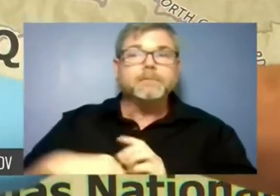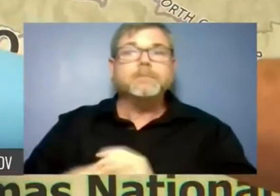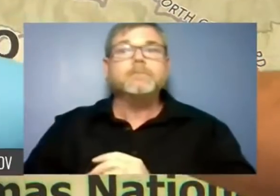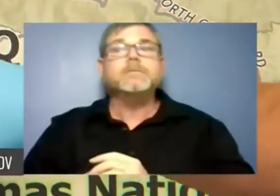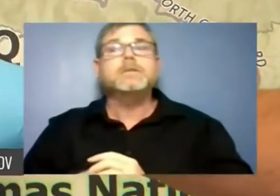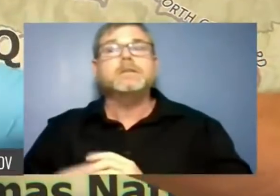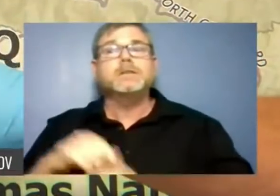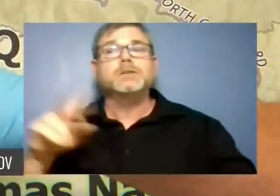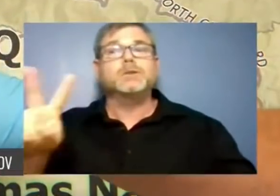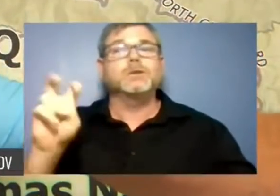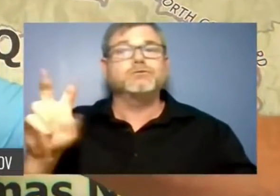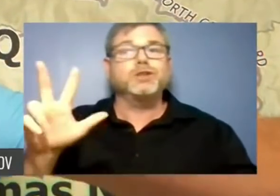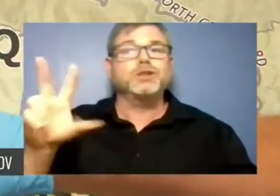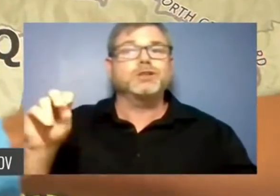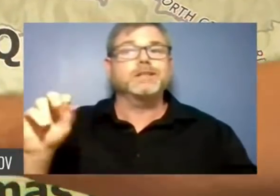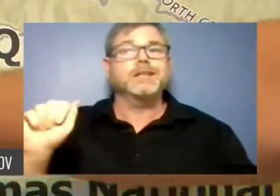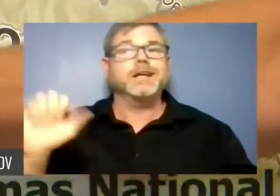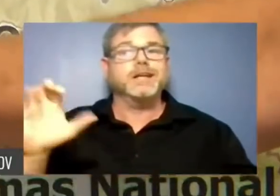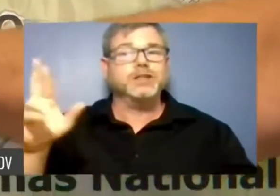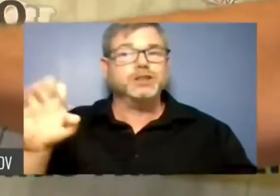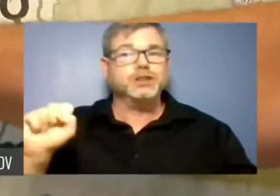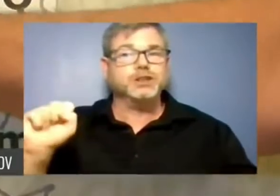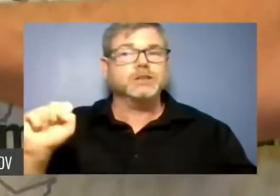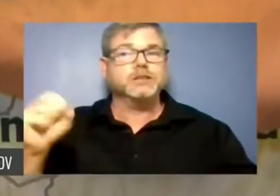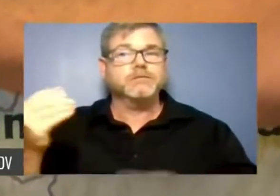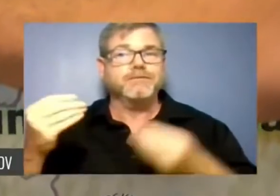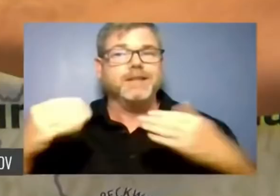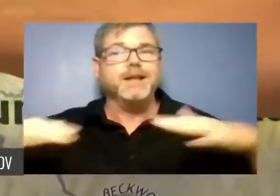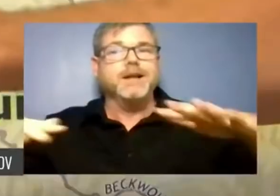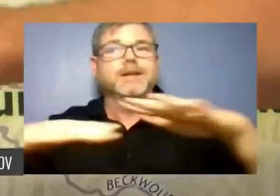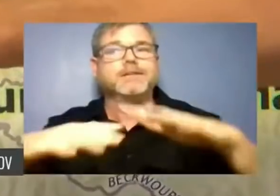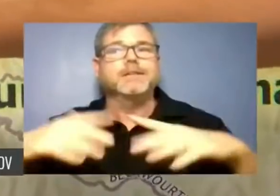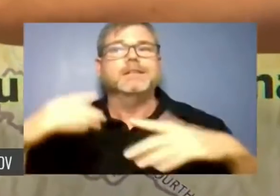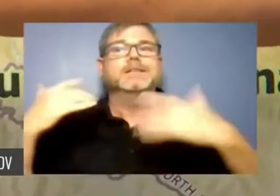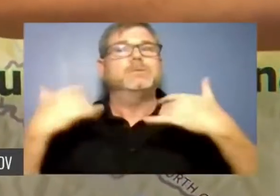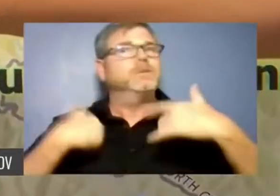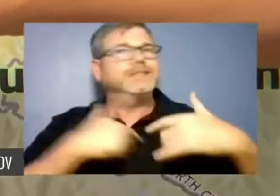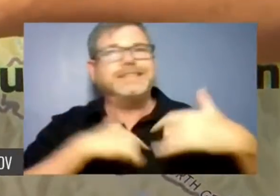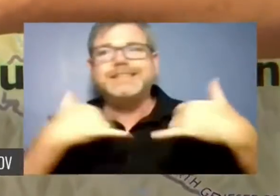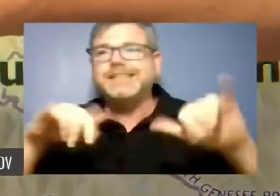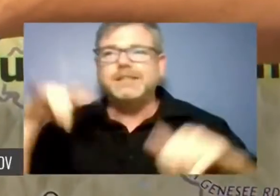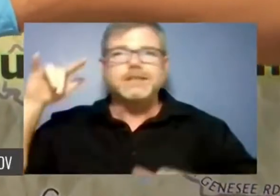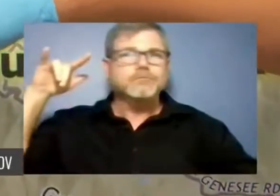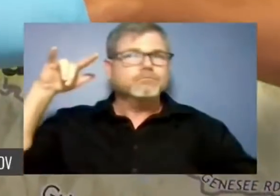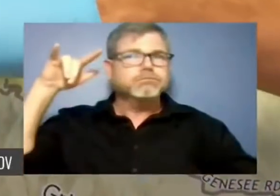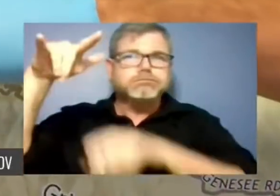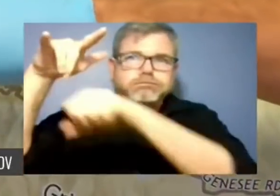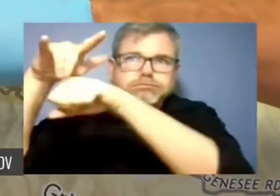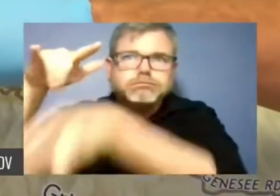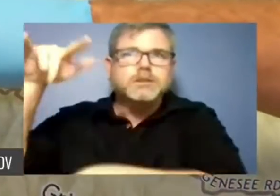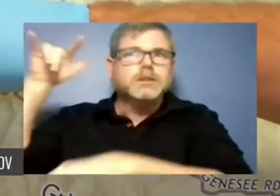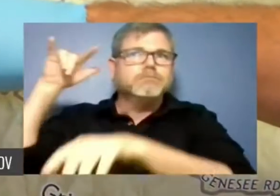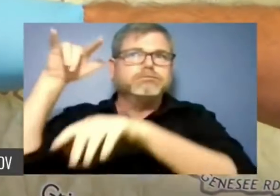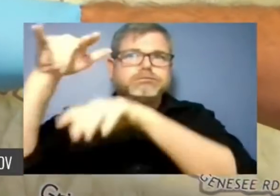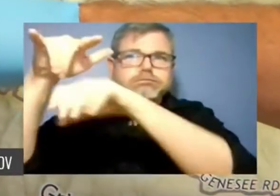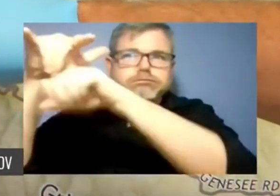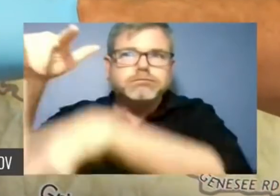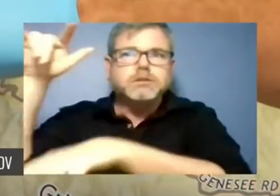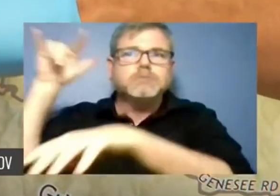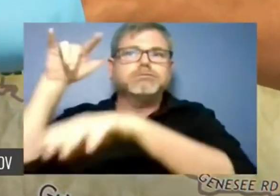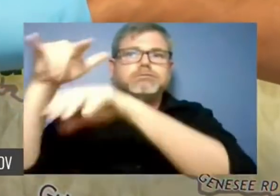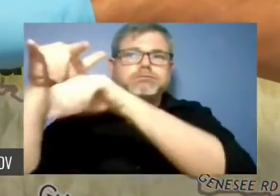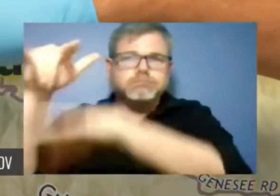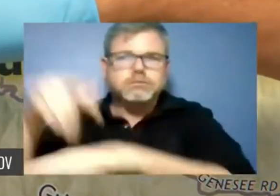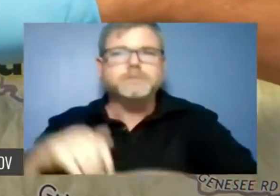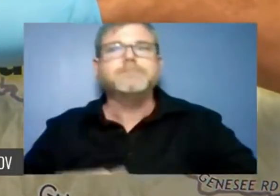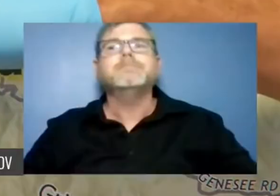there. Simultaneously, we were building the Grizzly Ridge line. That Grizzly Ridge line has gotten out about 2 to 3 miles